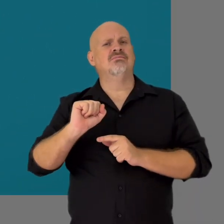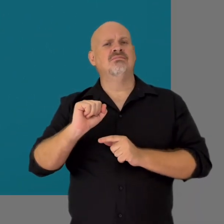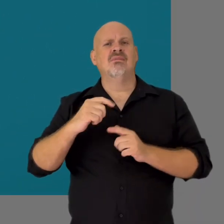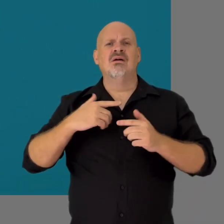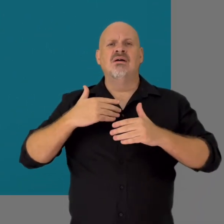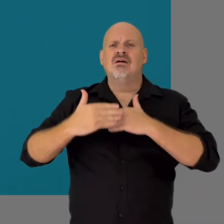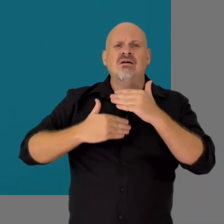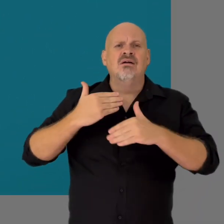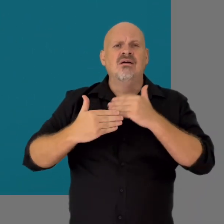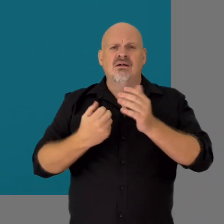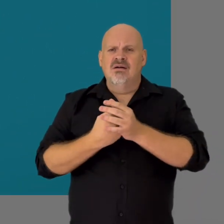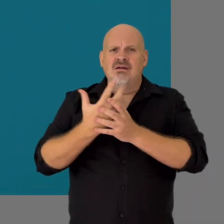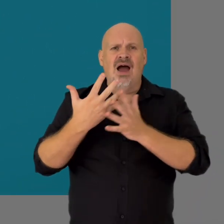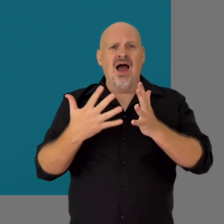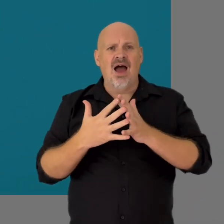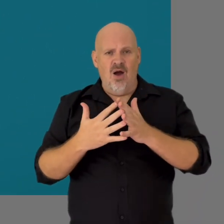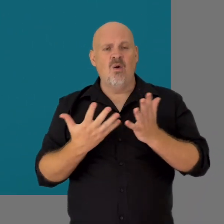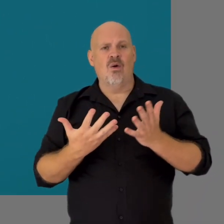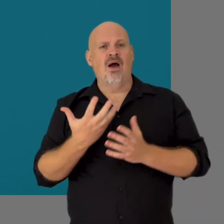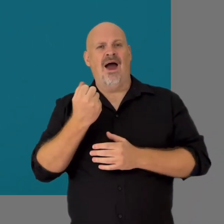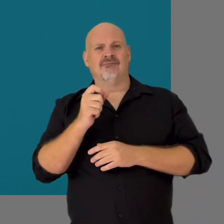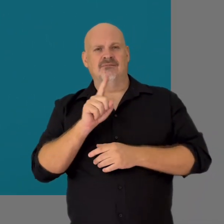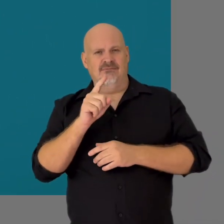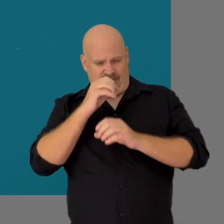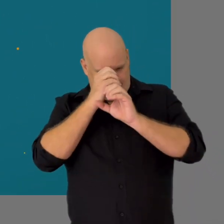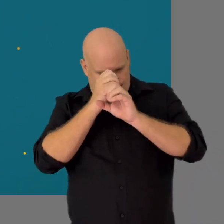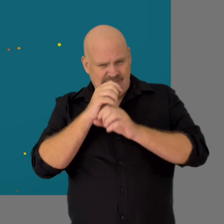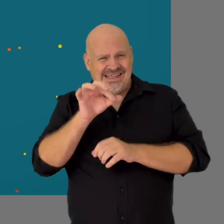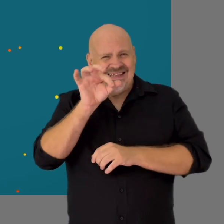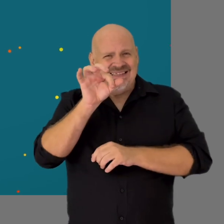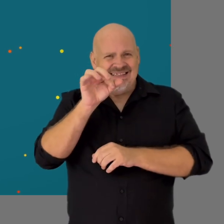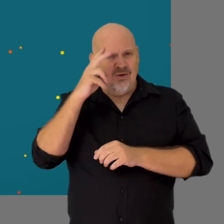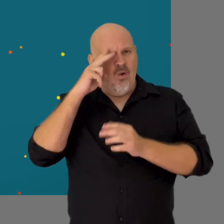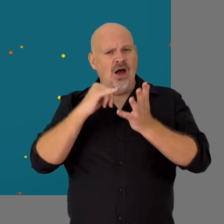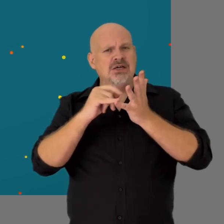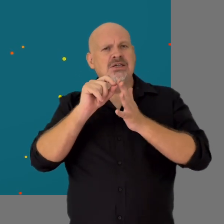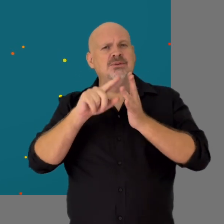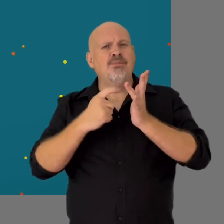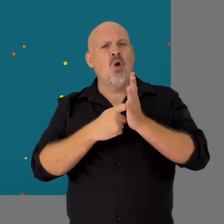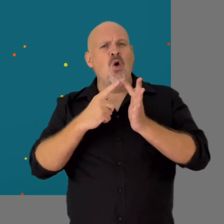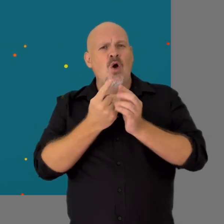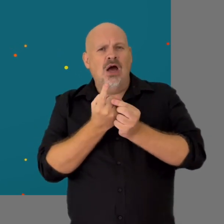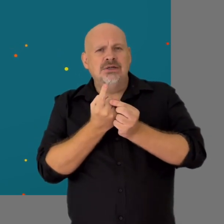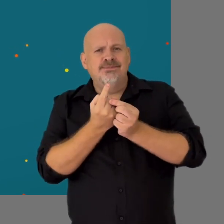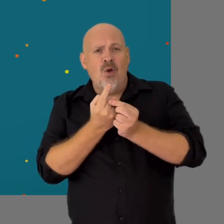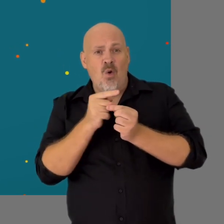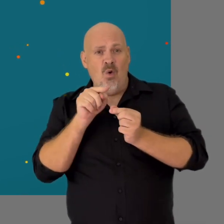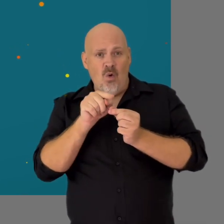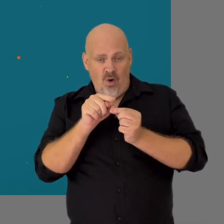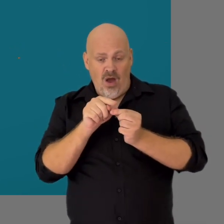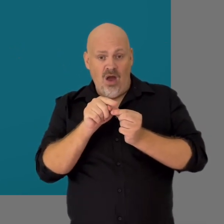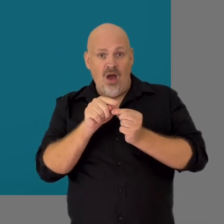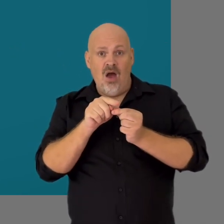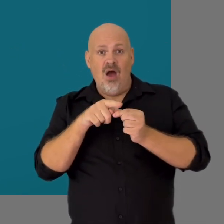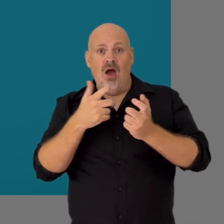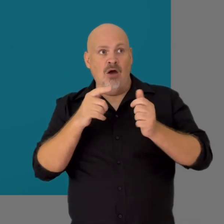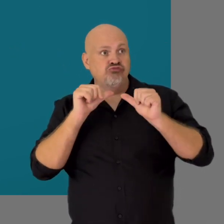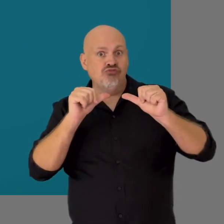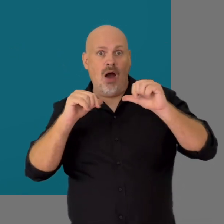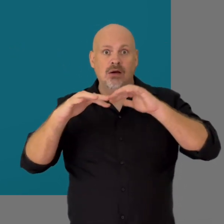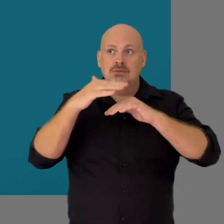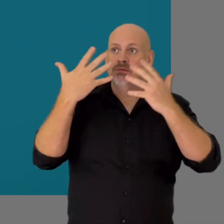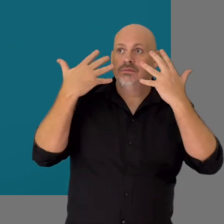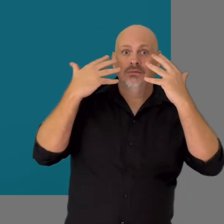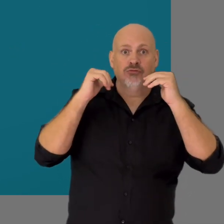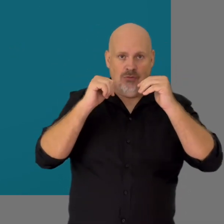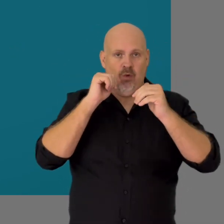of mould. Mould reproduces via microscopic seeds called spores. The spores will germinate in the right conditions, and if the